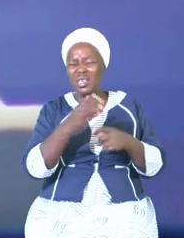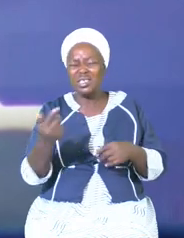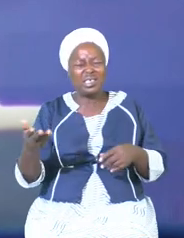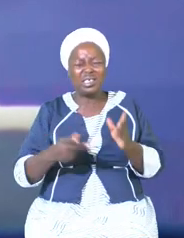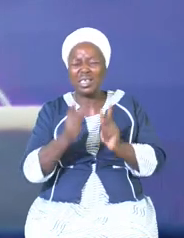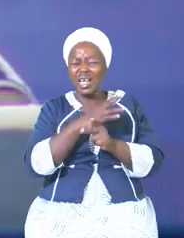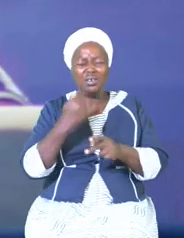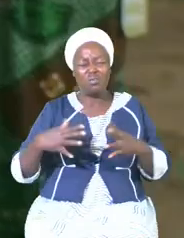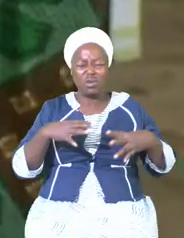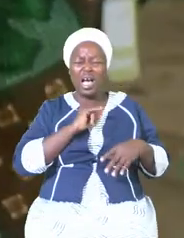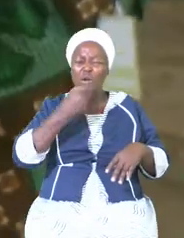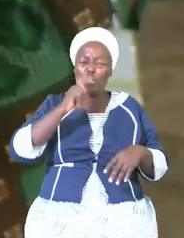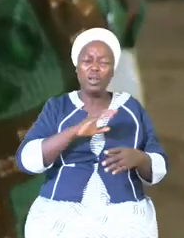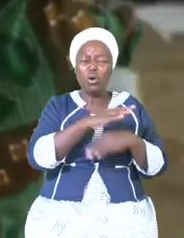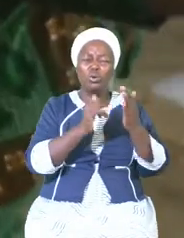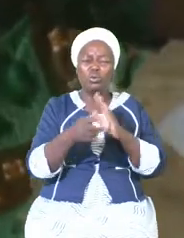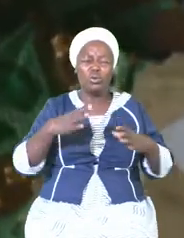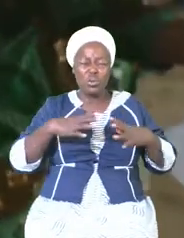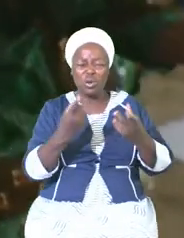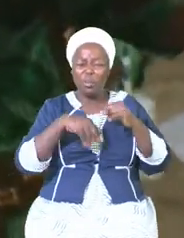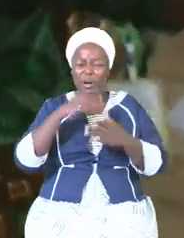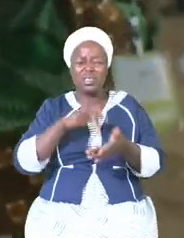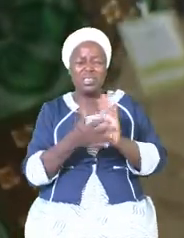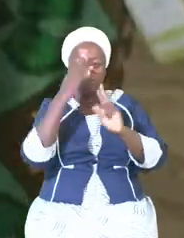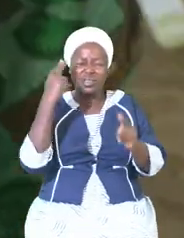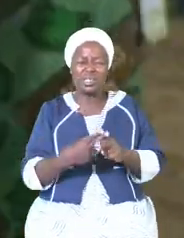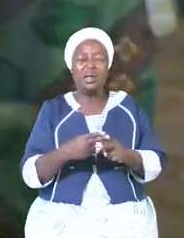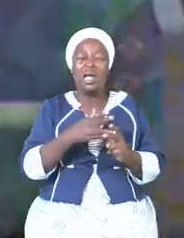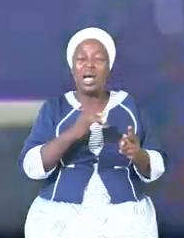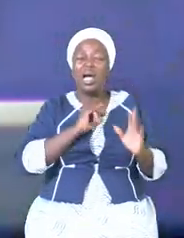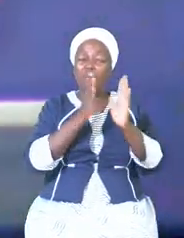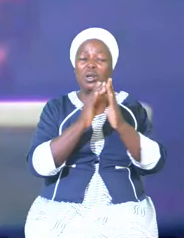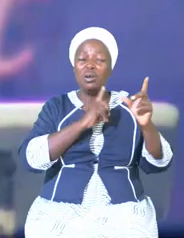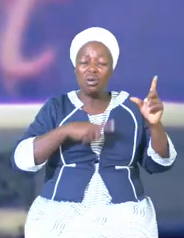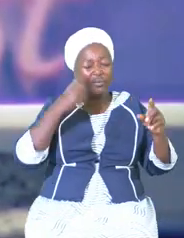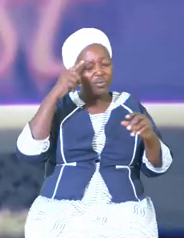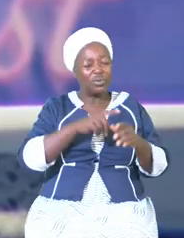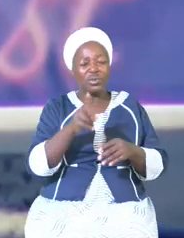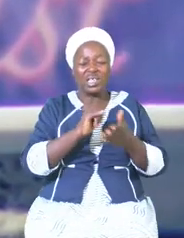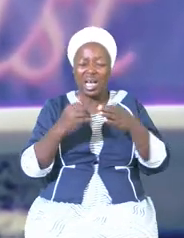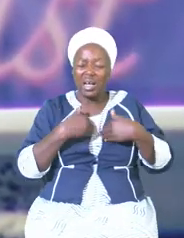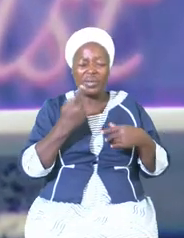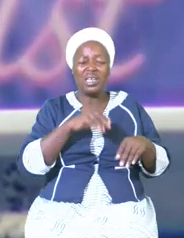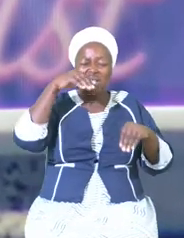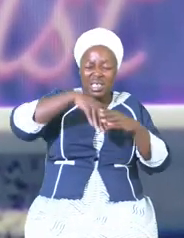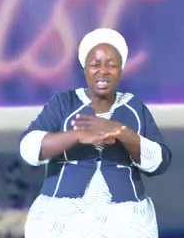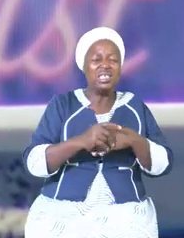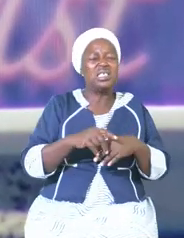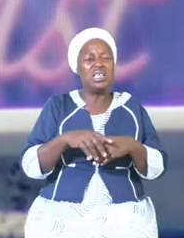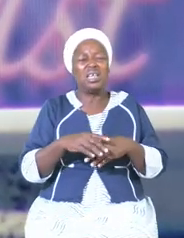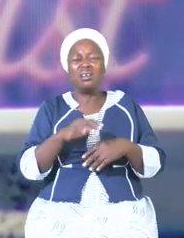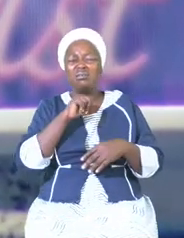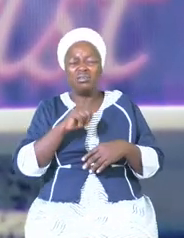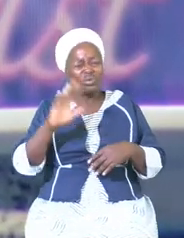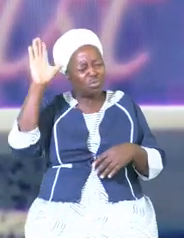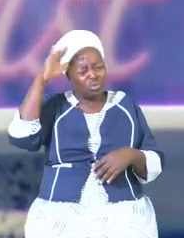come out in Jesus' name. I pray, Lord, for those who have any internal incurable disease like cancer,